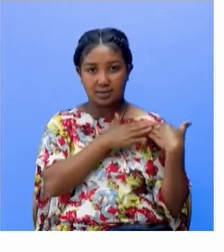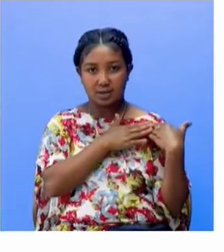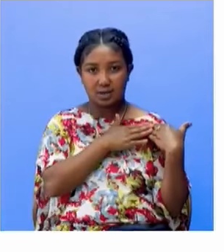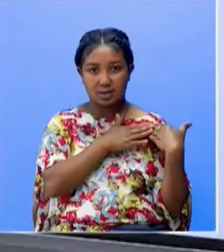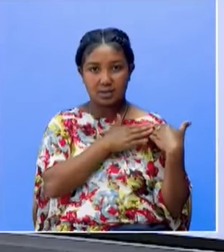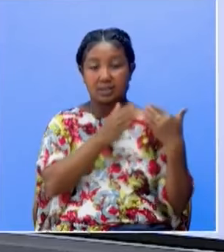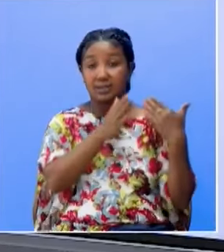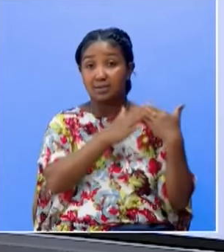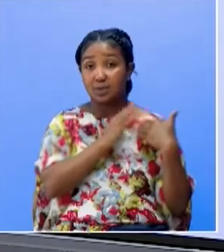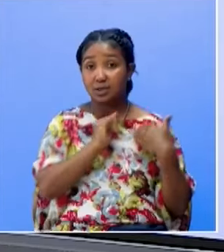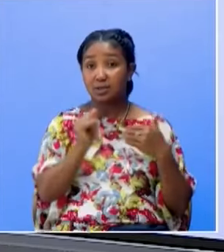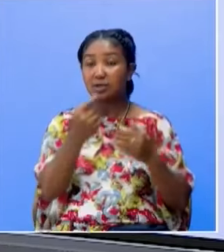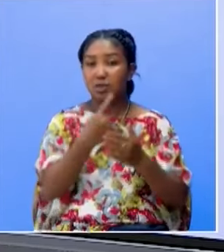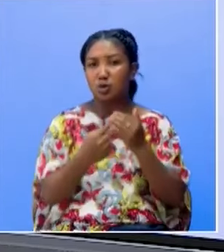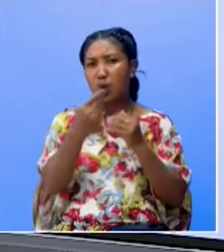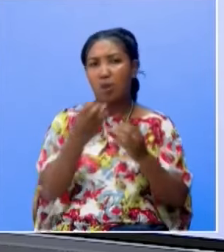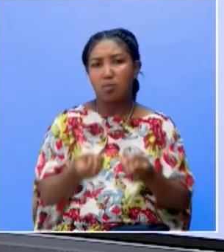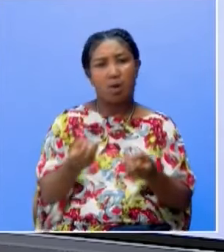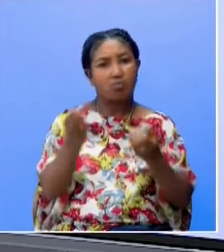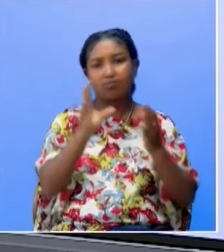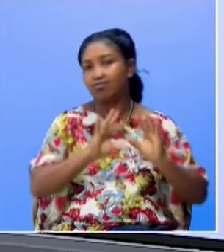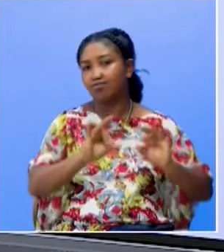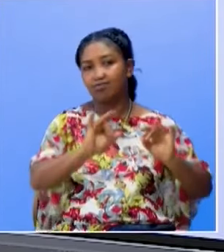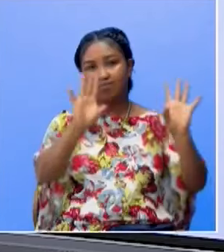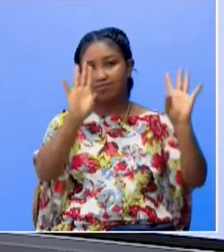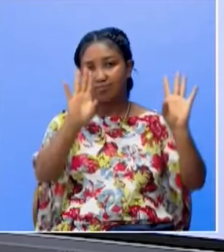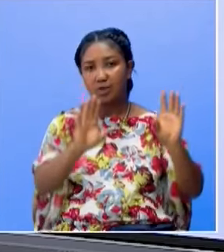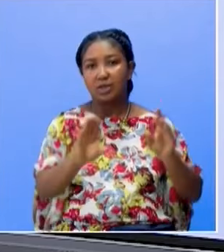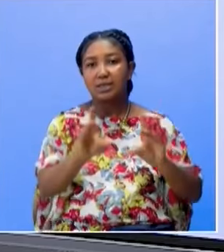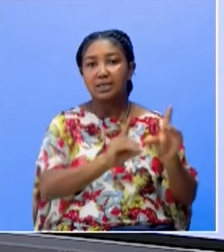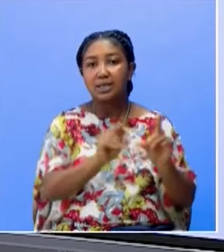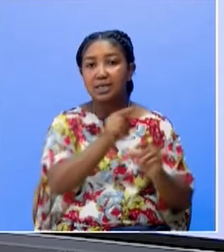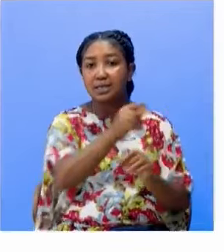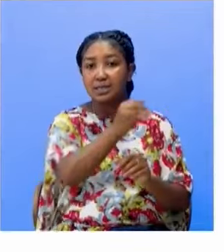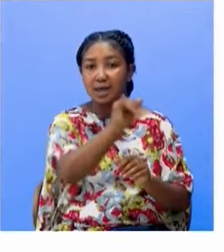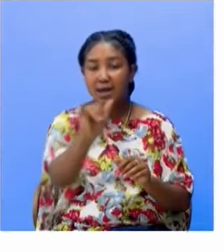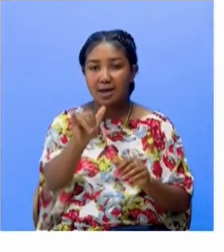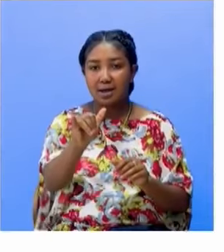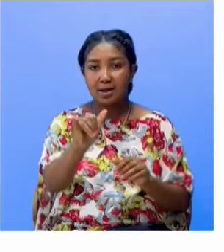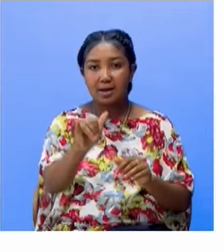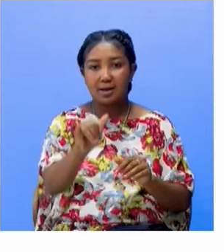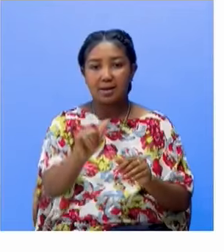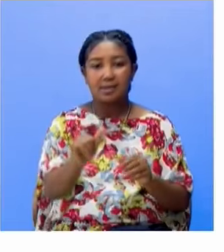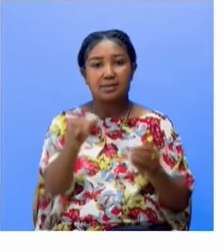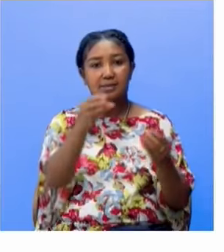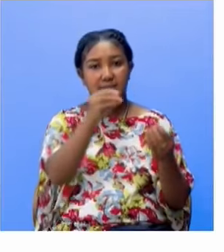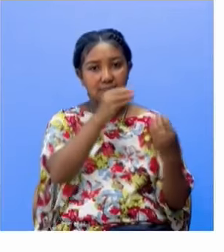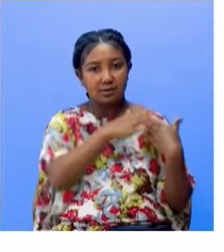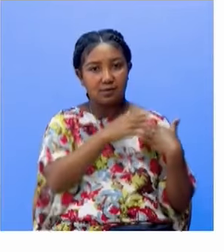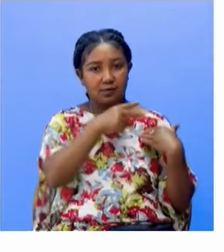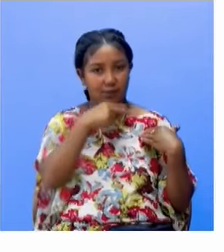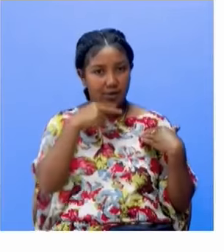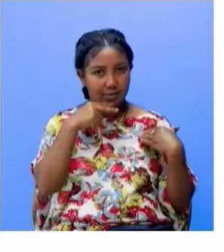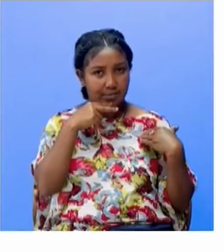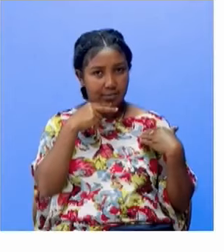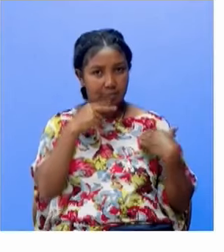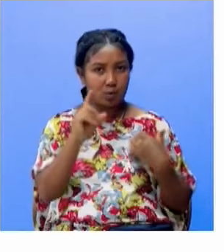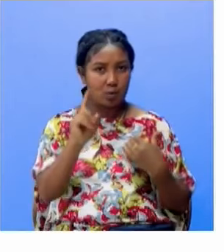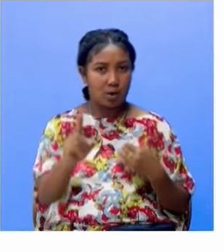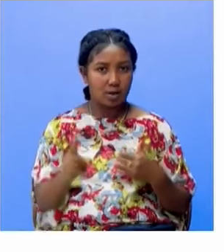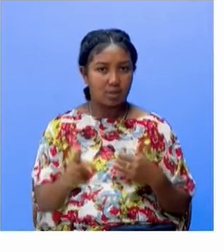Either the subject is singular or plural and so forth. Didn't they? This is the subject plus verb